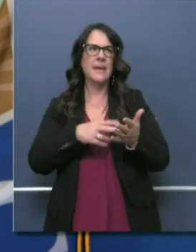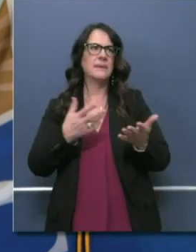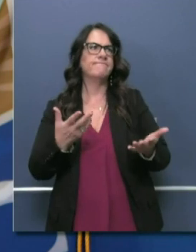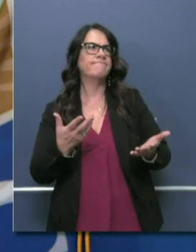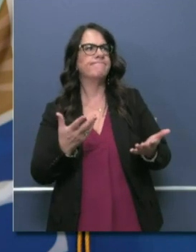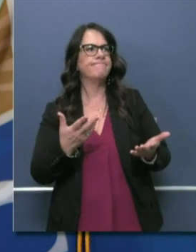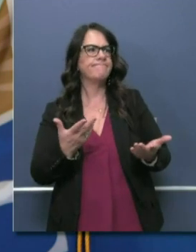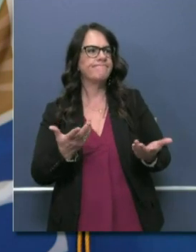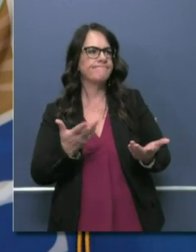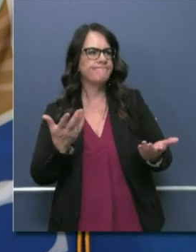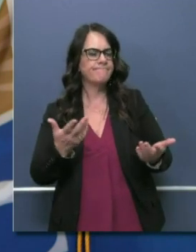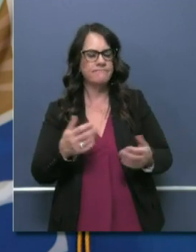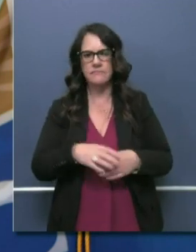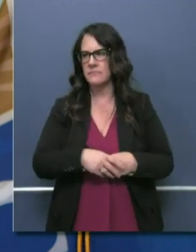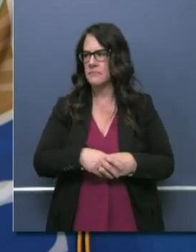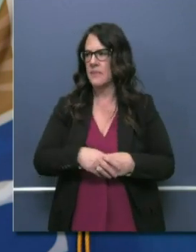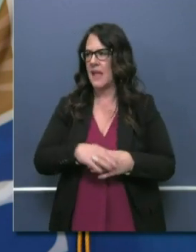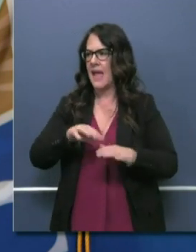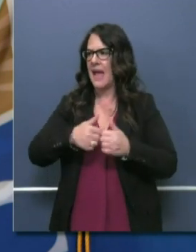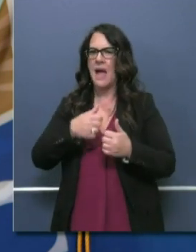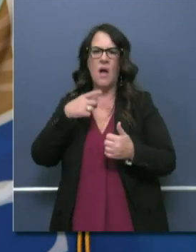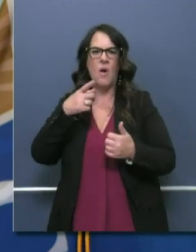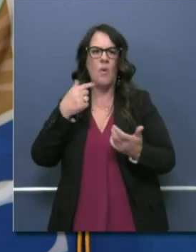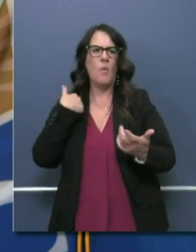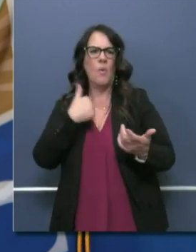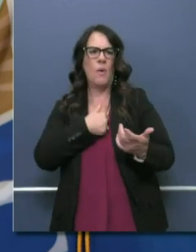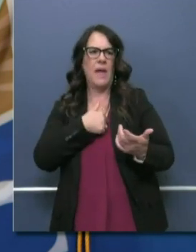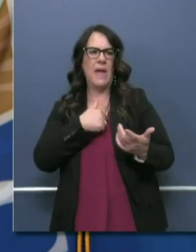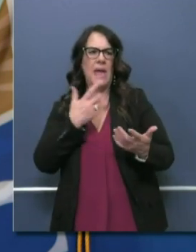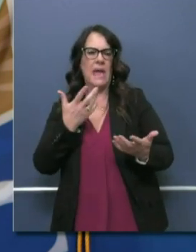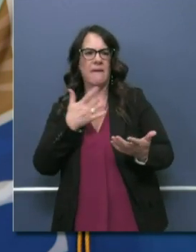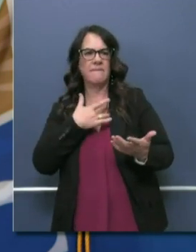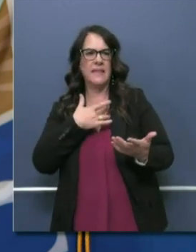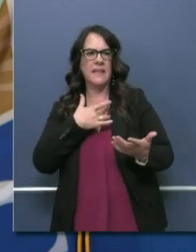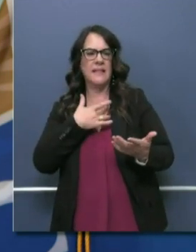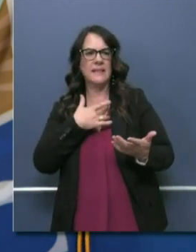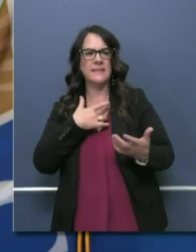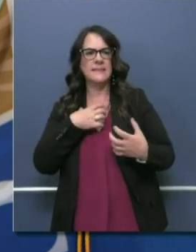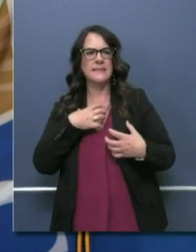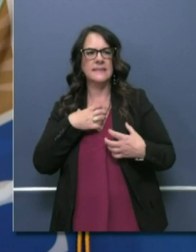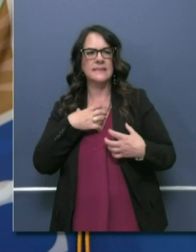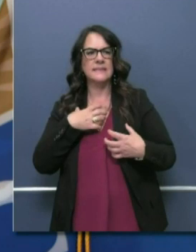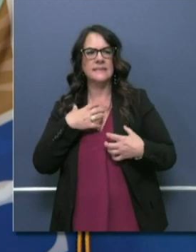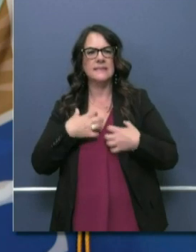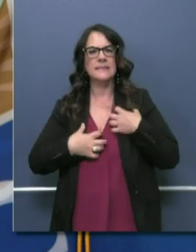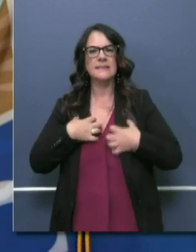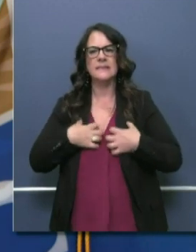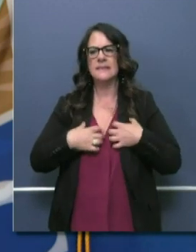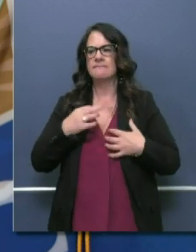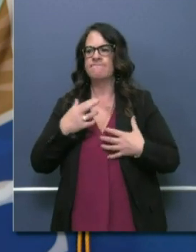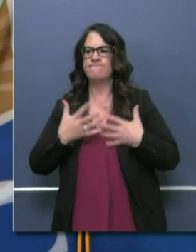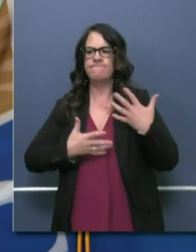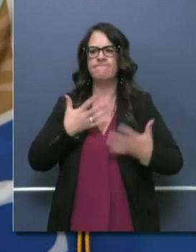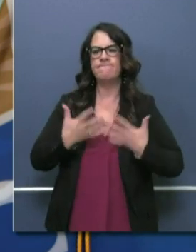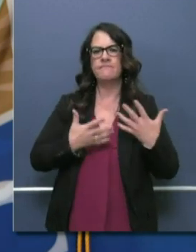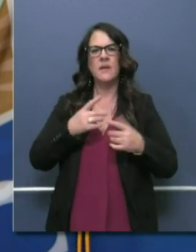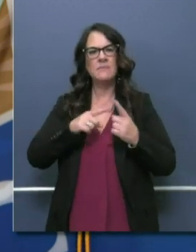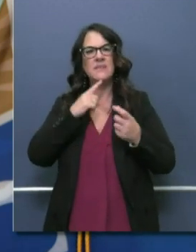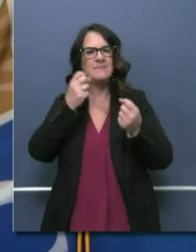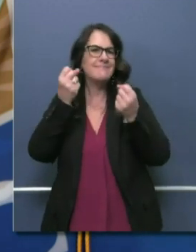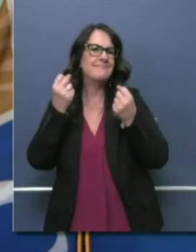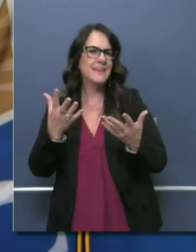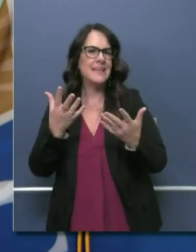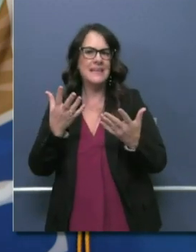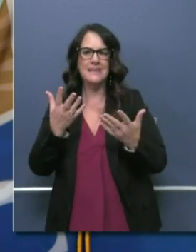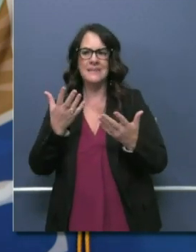not a way of expressing animus and angst. It's just an expression of fact that there are many